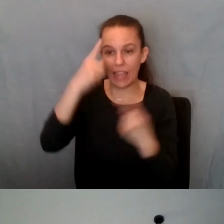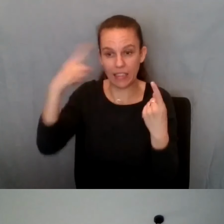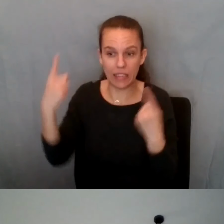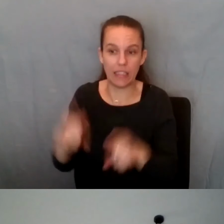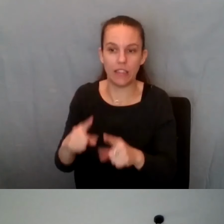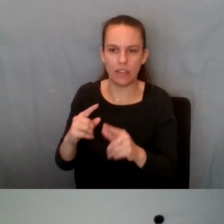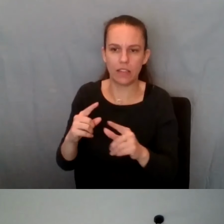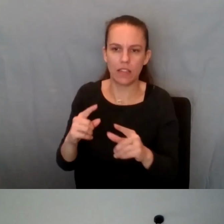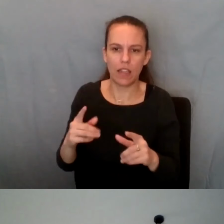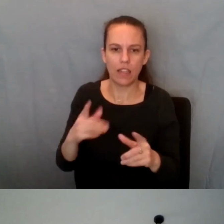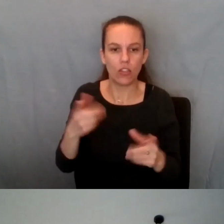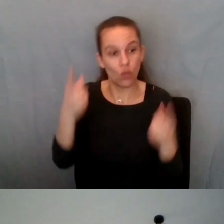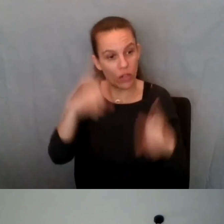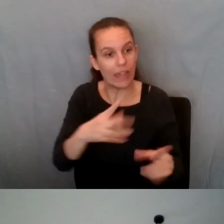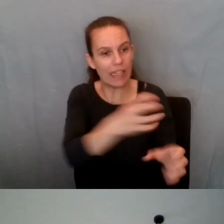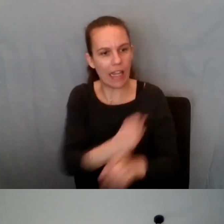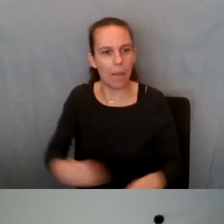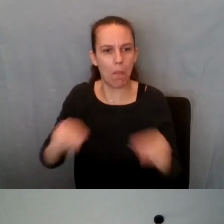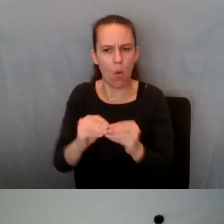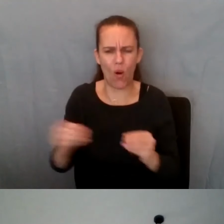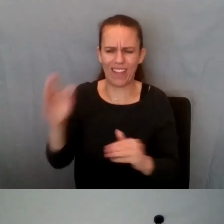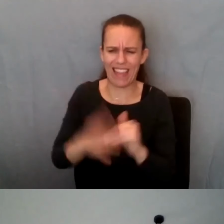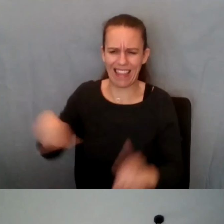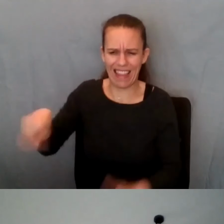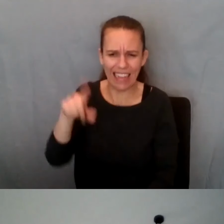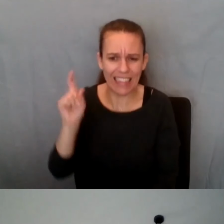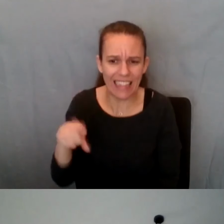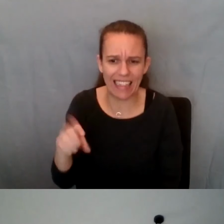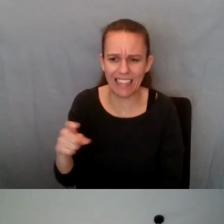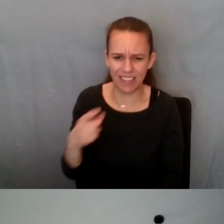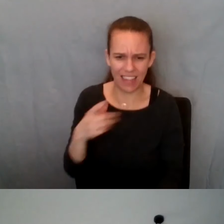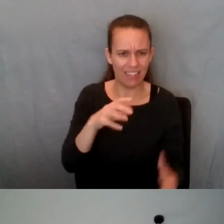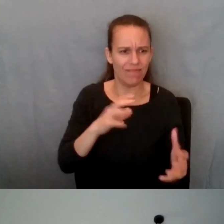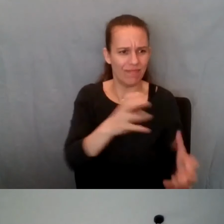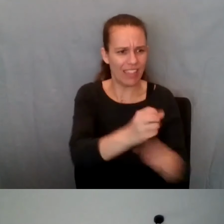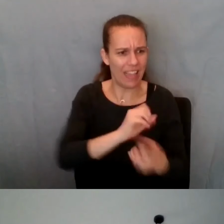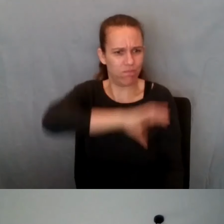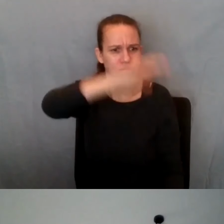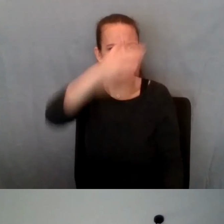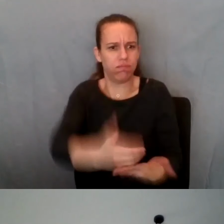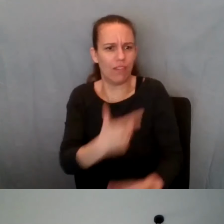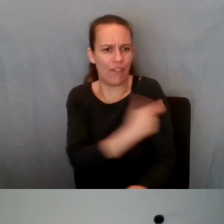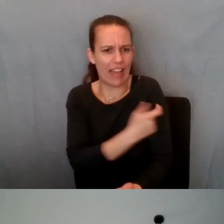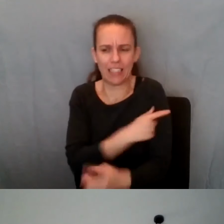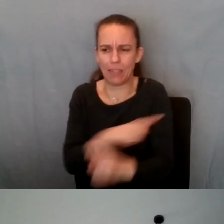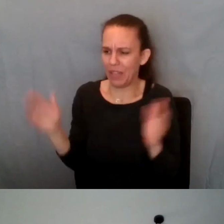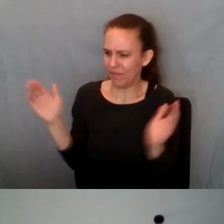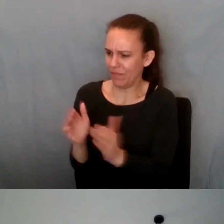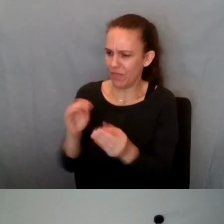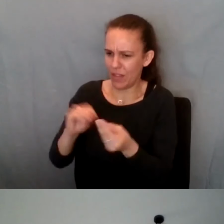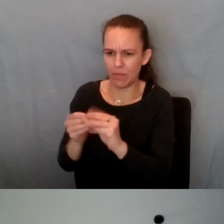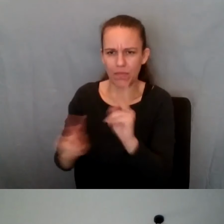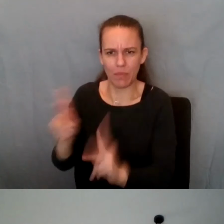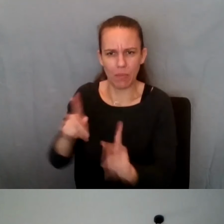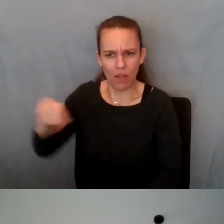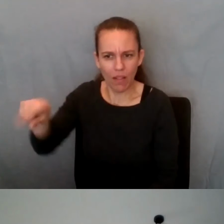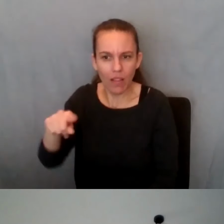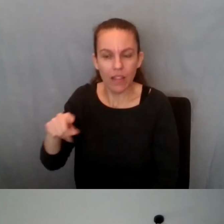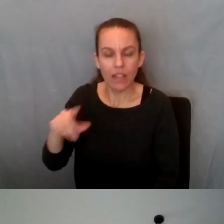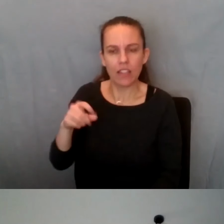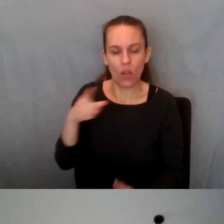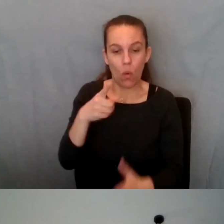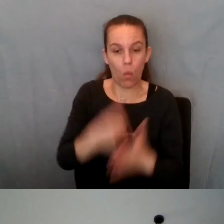needs, multiple times their populations, there are discussions about sharing those excess doses and